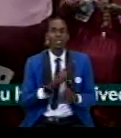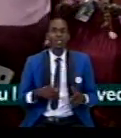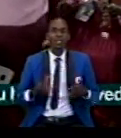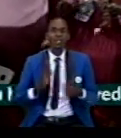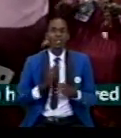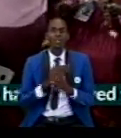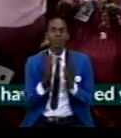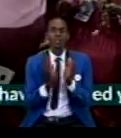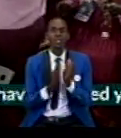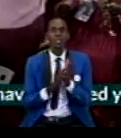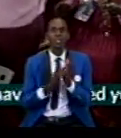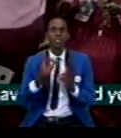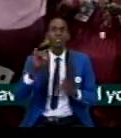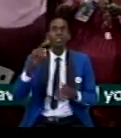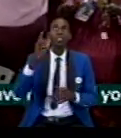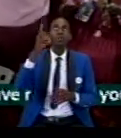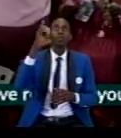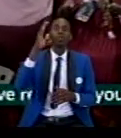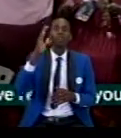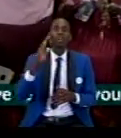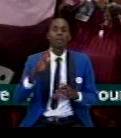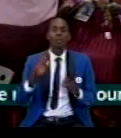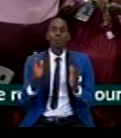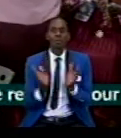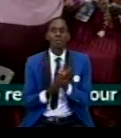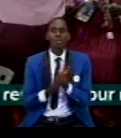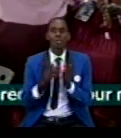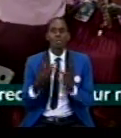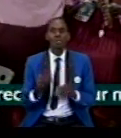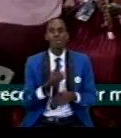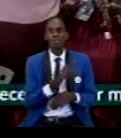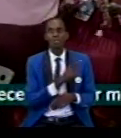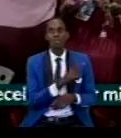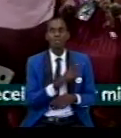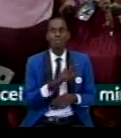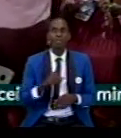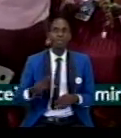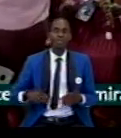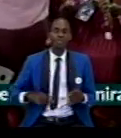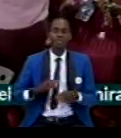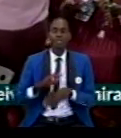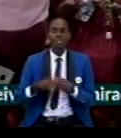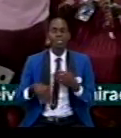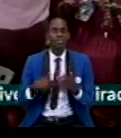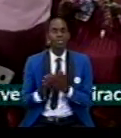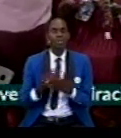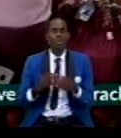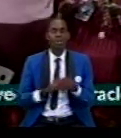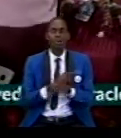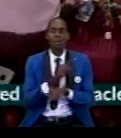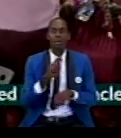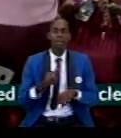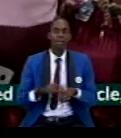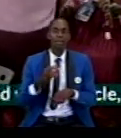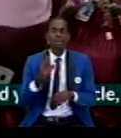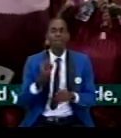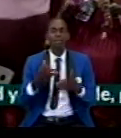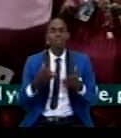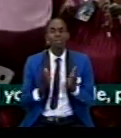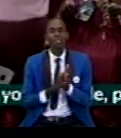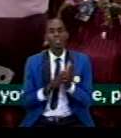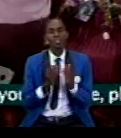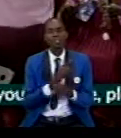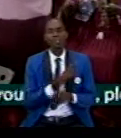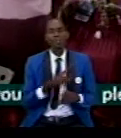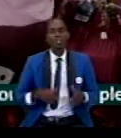Check yourself there. The power of God is there. Check yourself there. The power has been released.